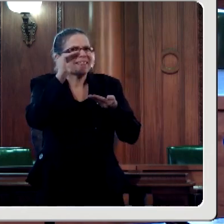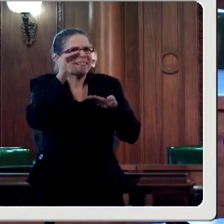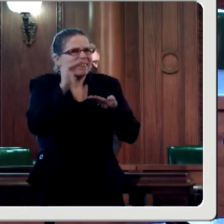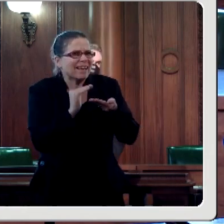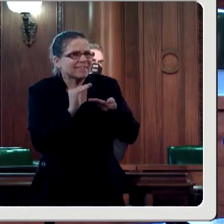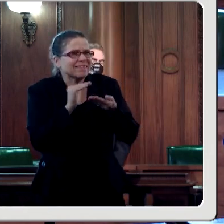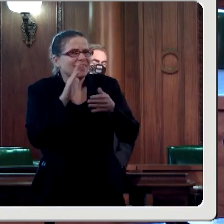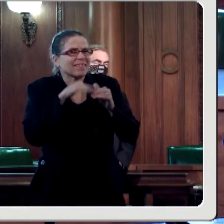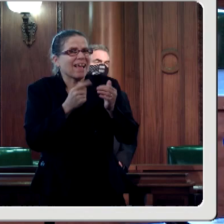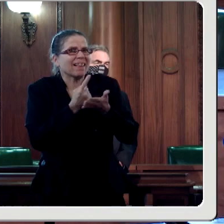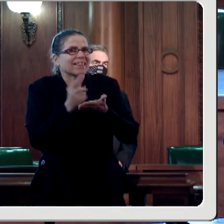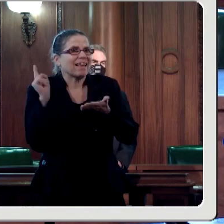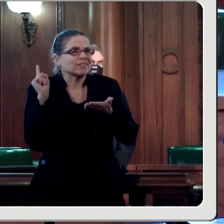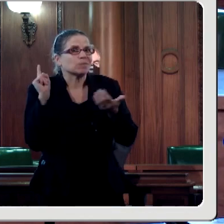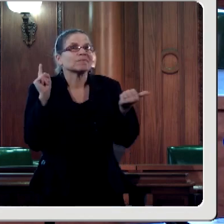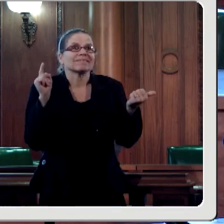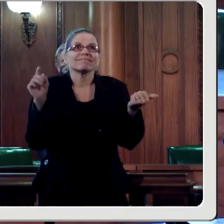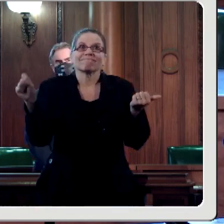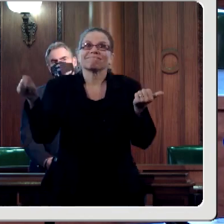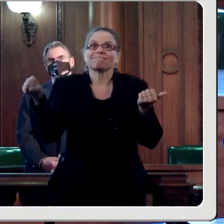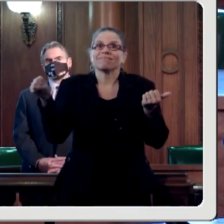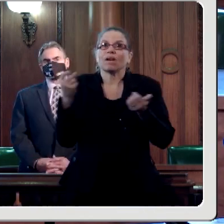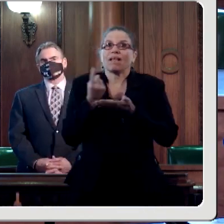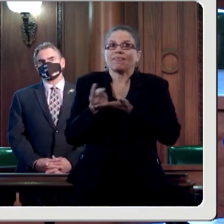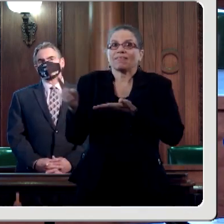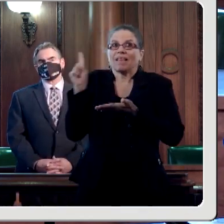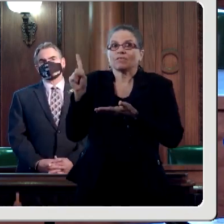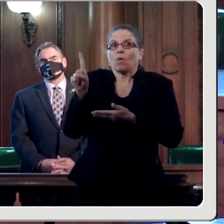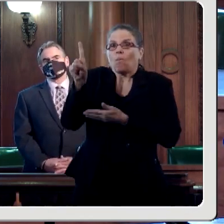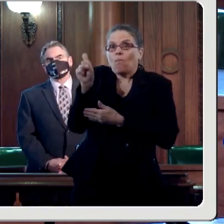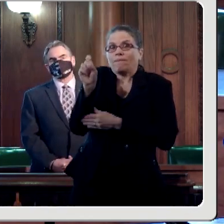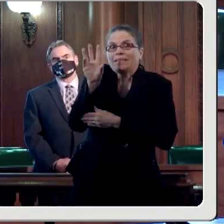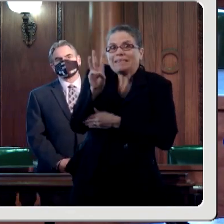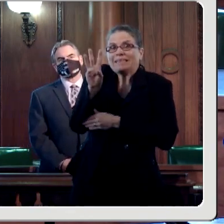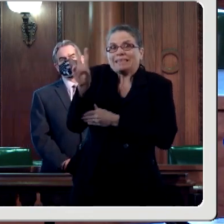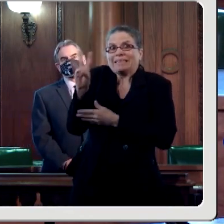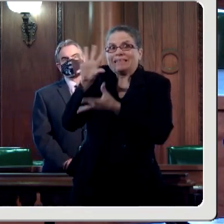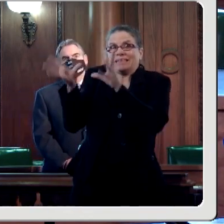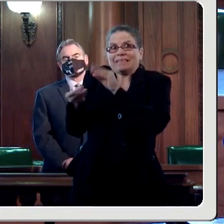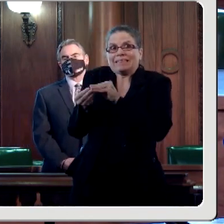were 166 cases last week. We had